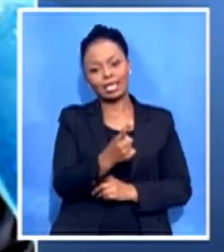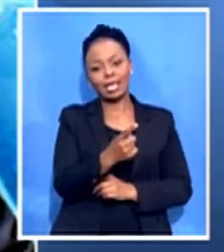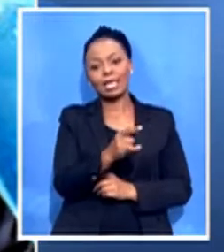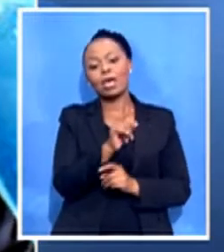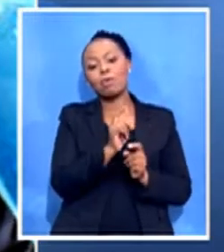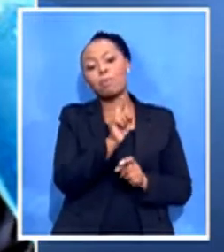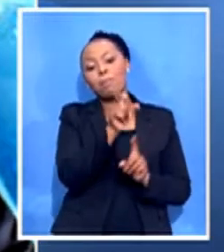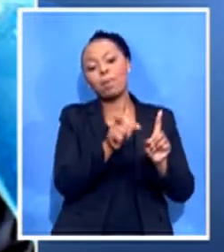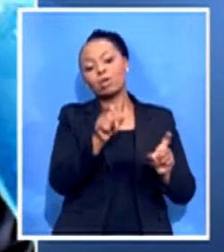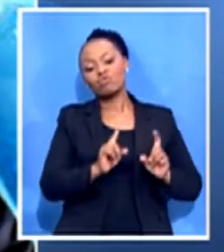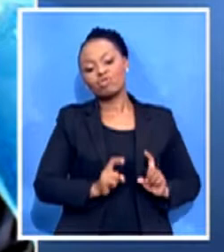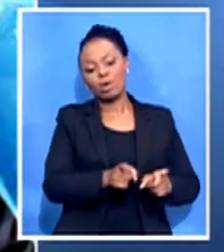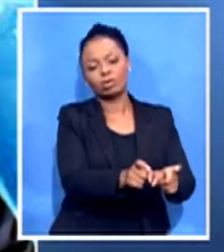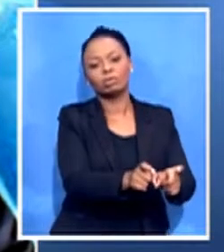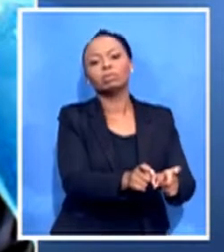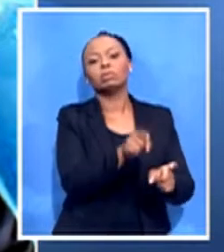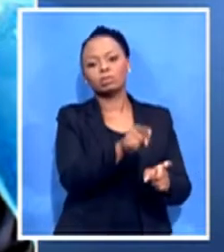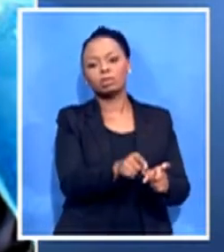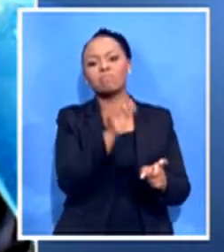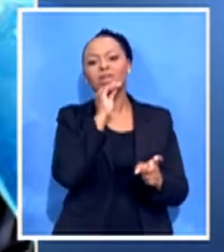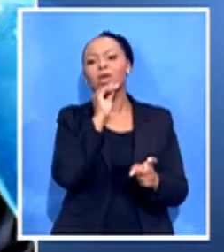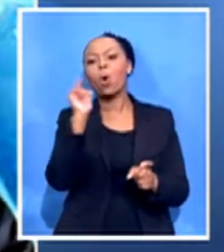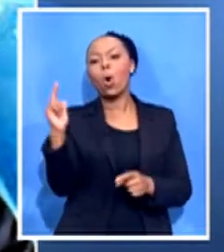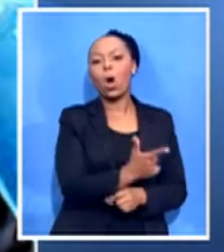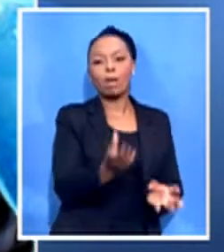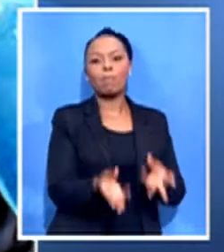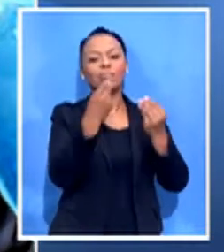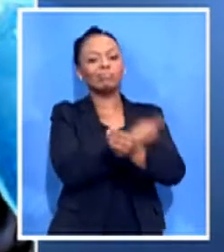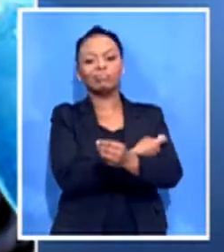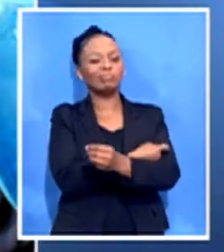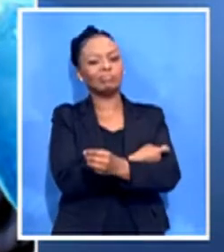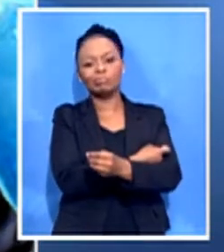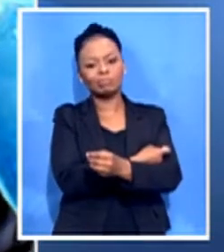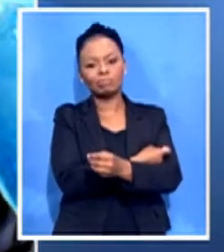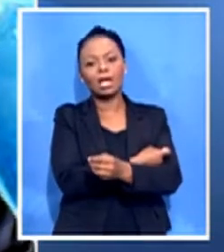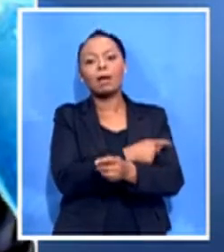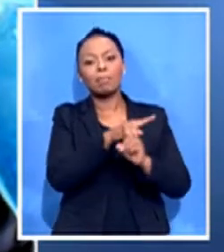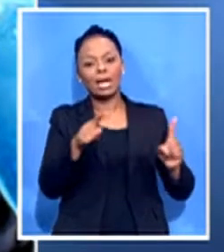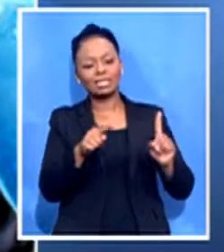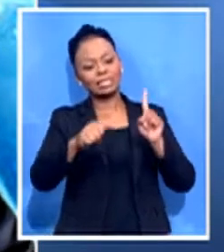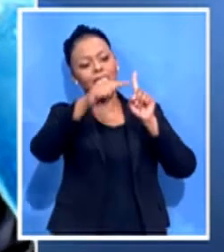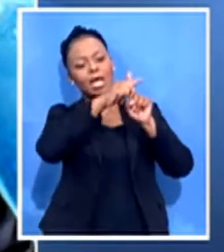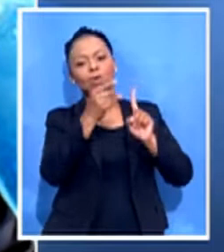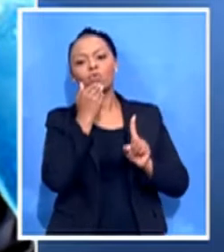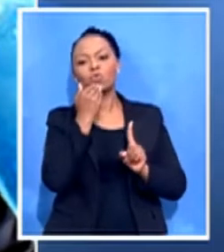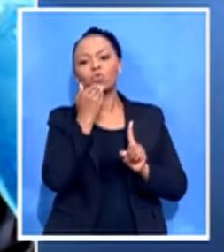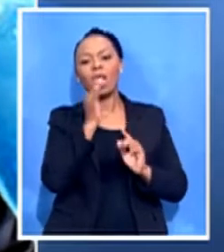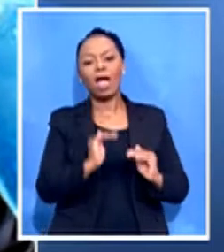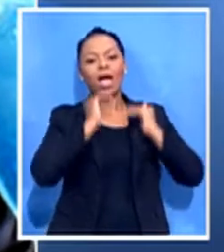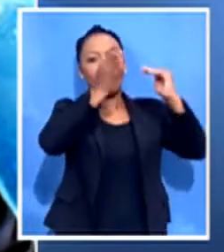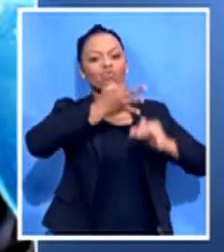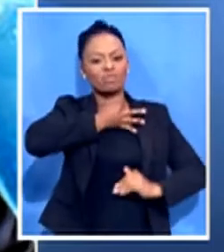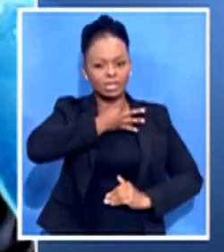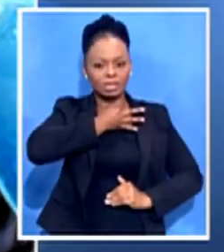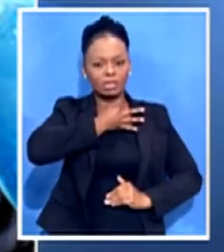everybody. However, they are targeting those who are at high risk for exposure to COVID-19. So it will